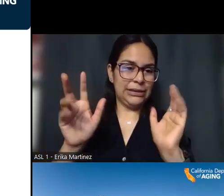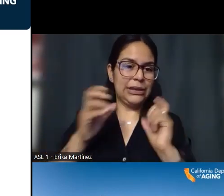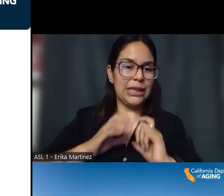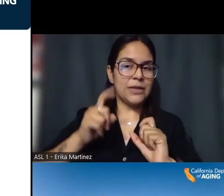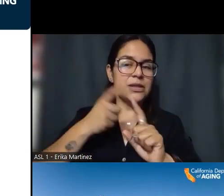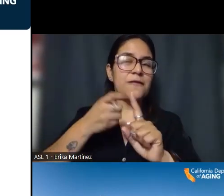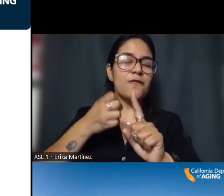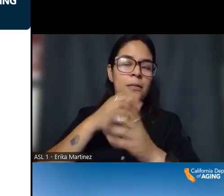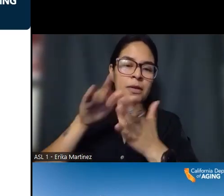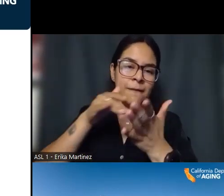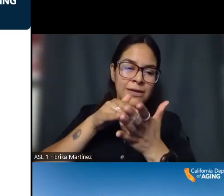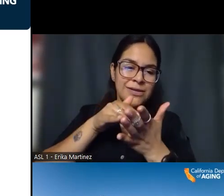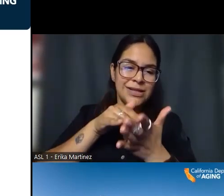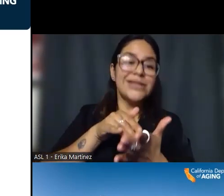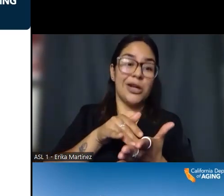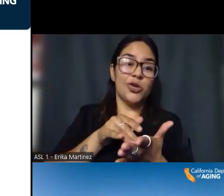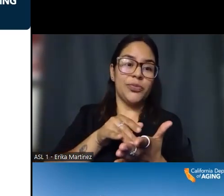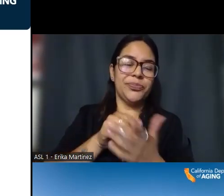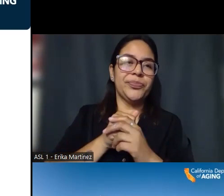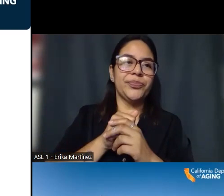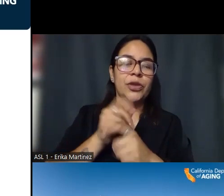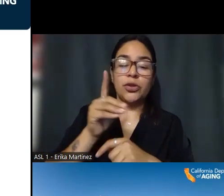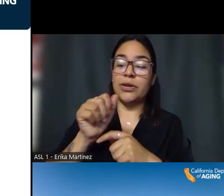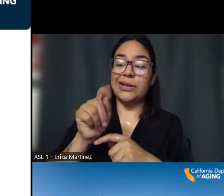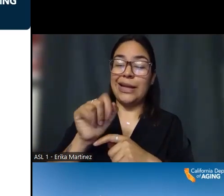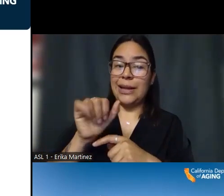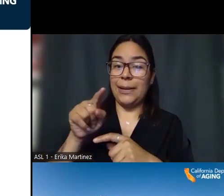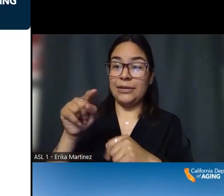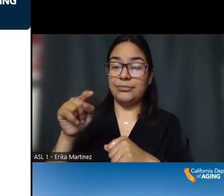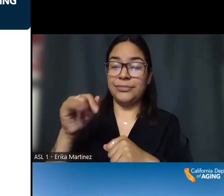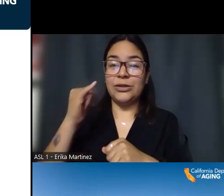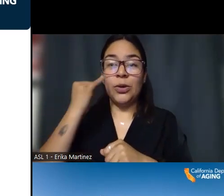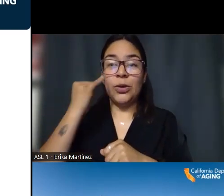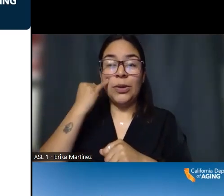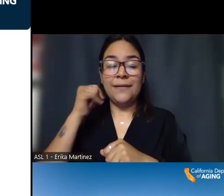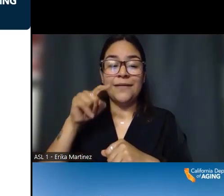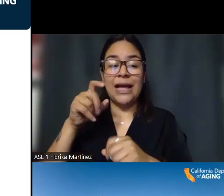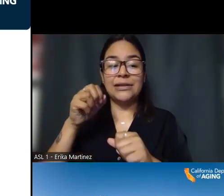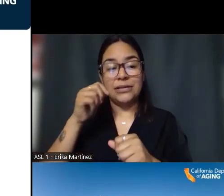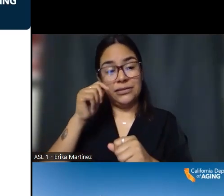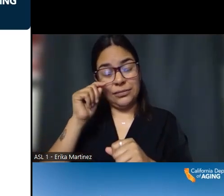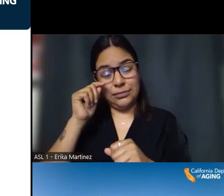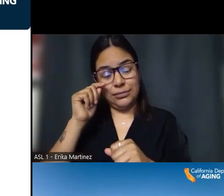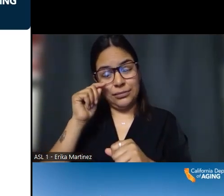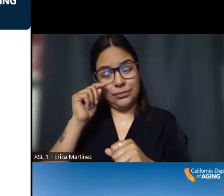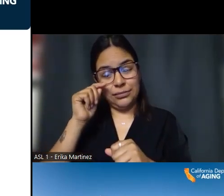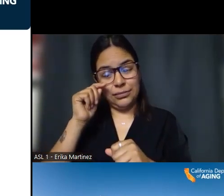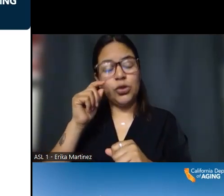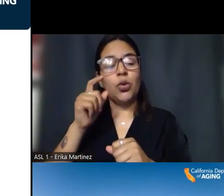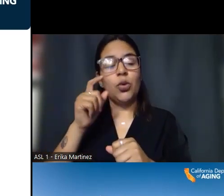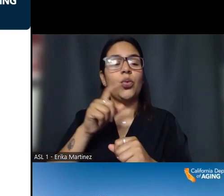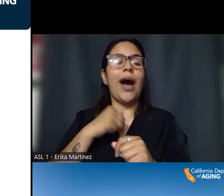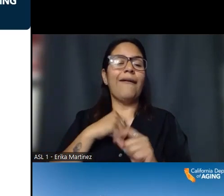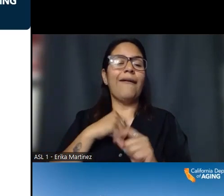nursing facility. We have a specific database that they use to request a public patient representative. And the criteria for that is